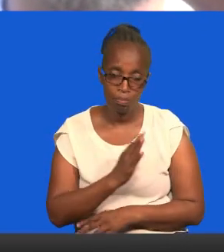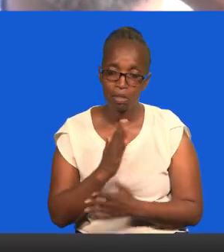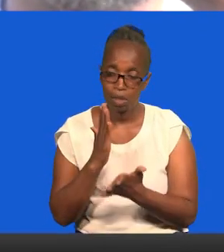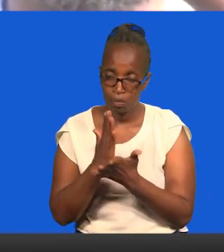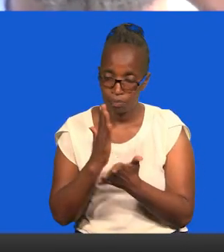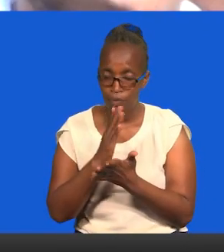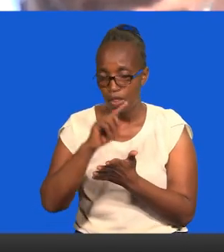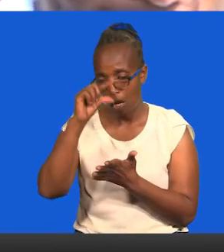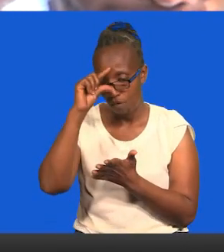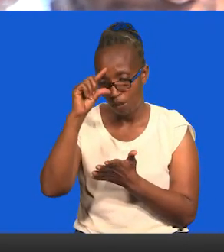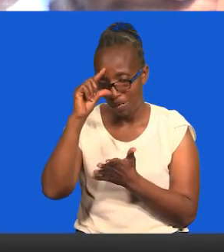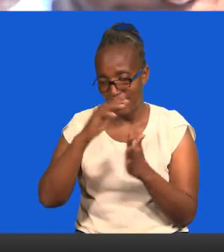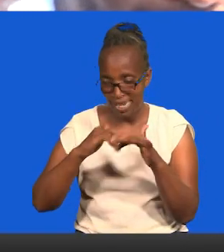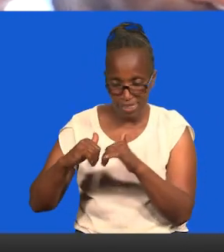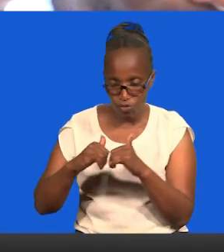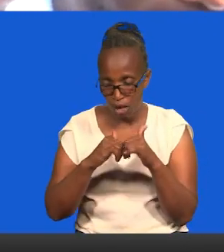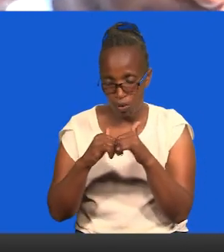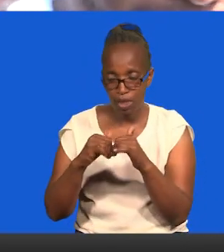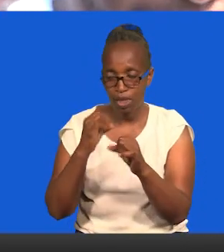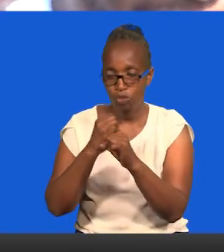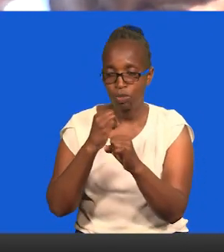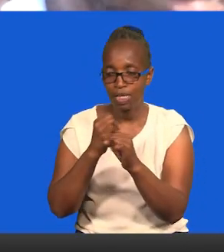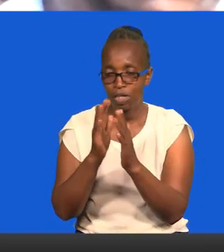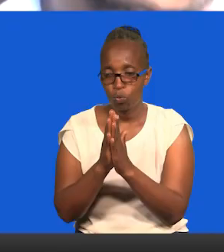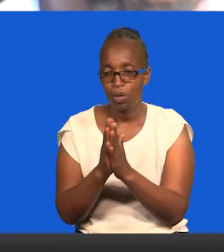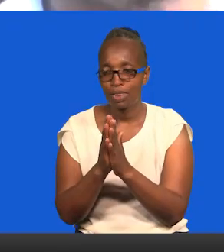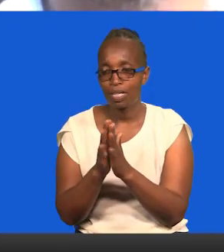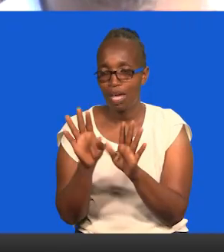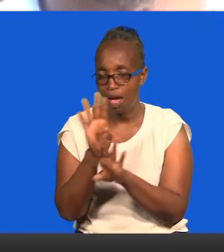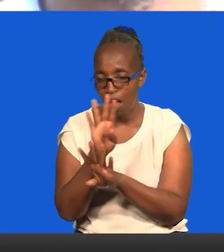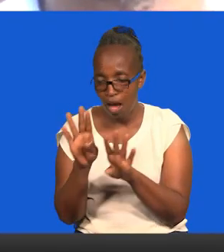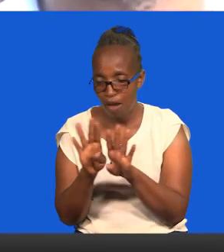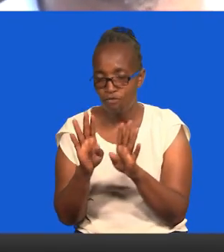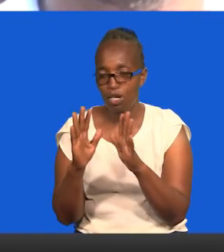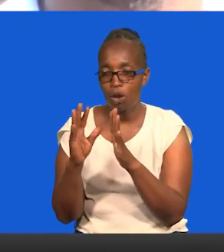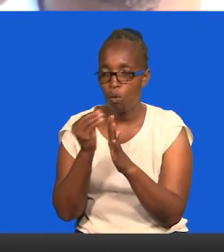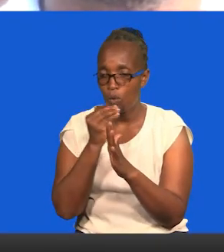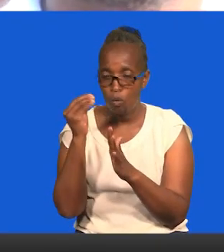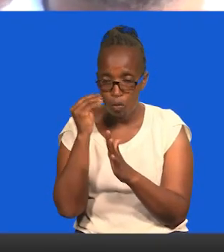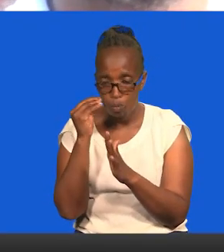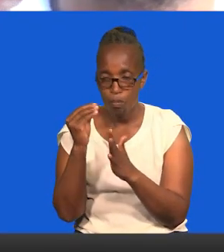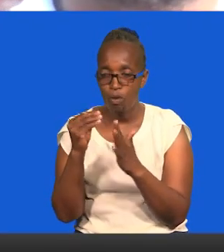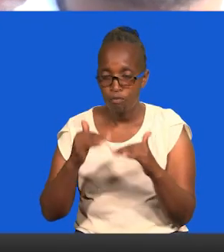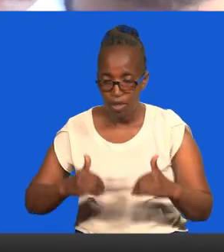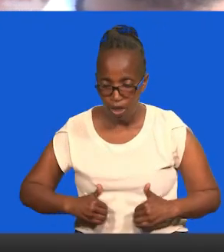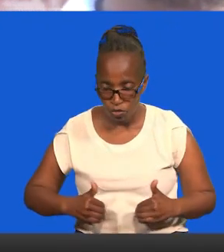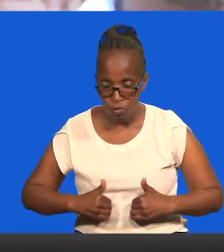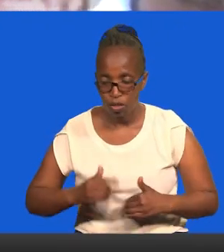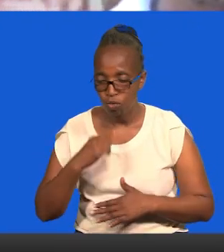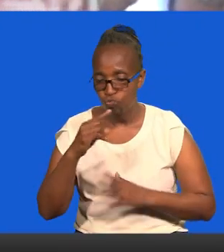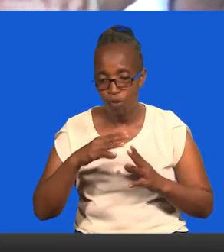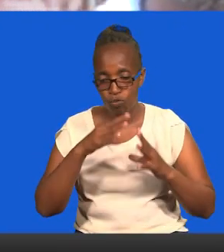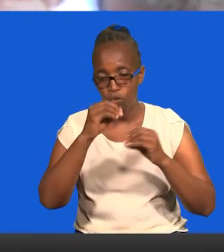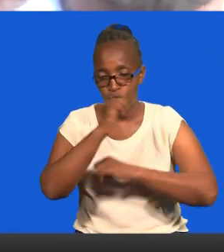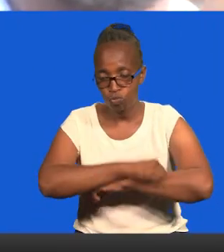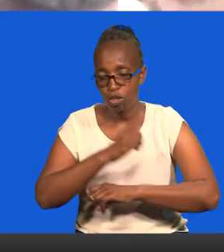the government is struggling to especially to deal with the youth bulge. I mean, almost every household there is a problem of a youth who has gone to school